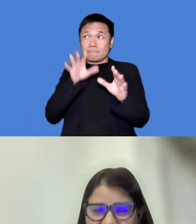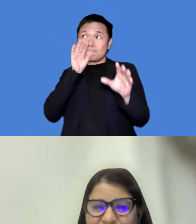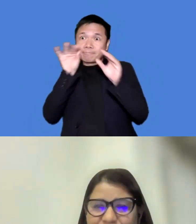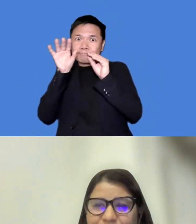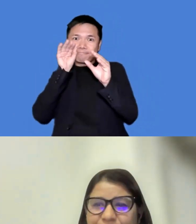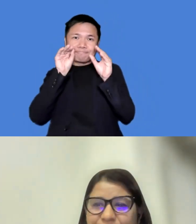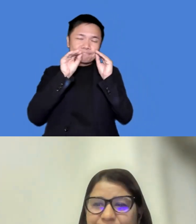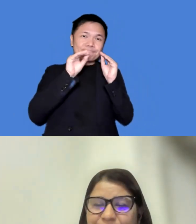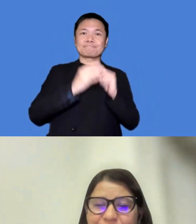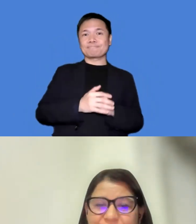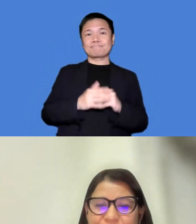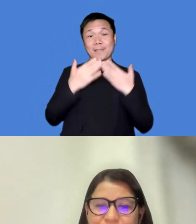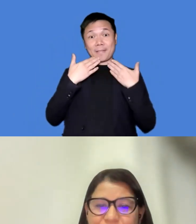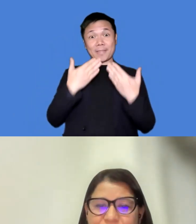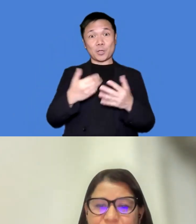This is.